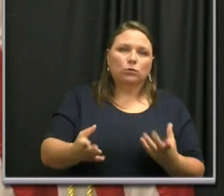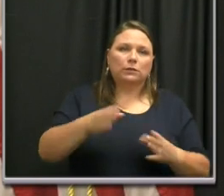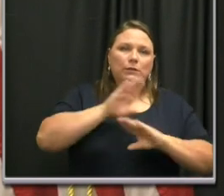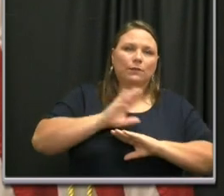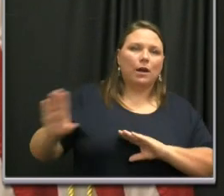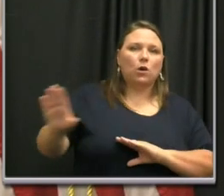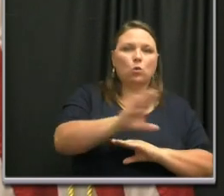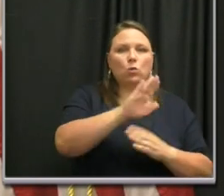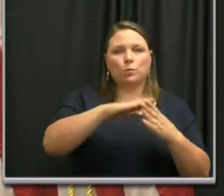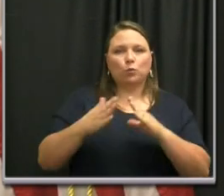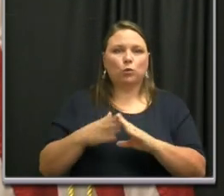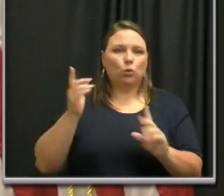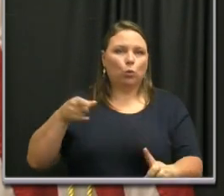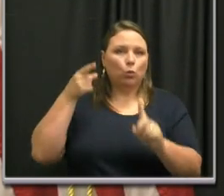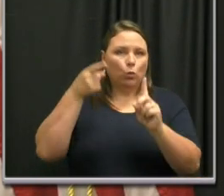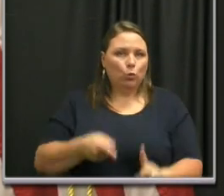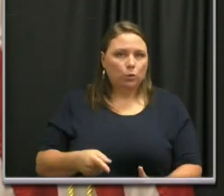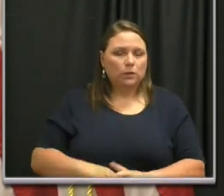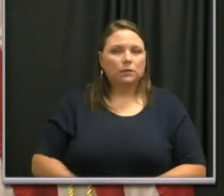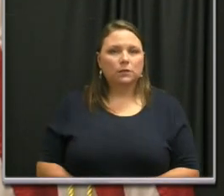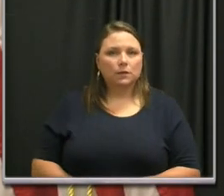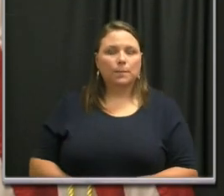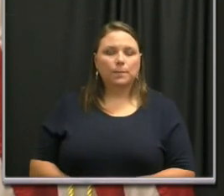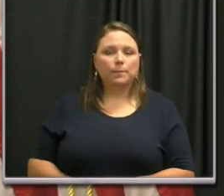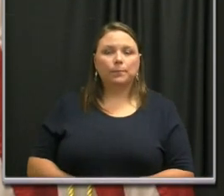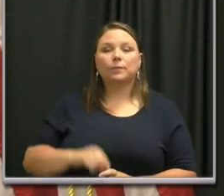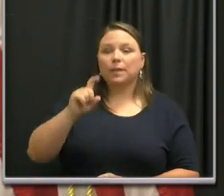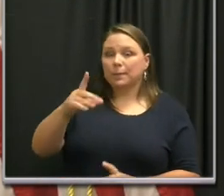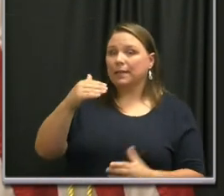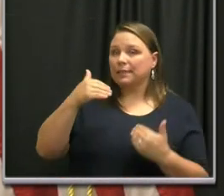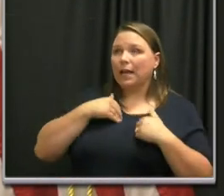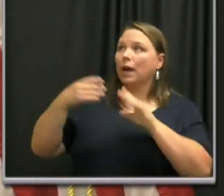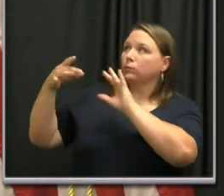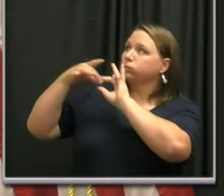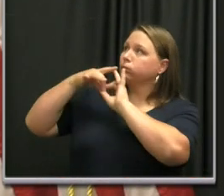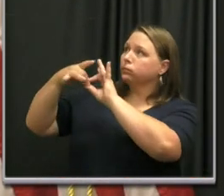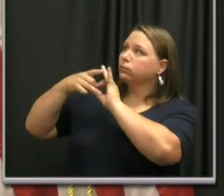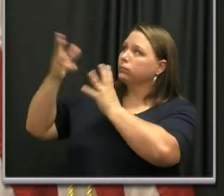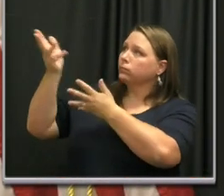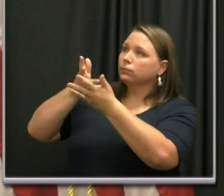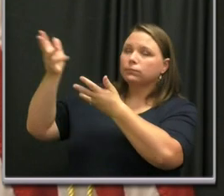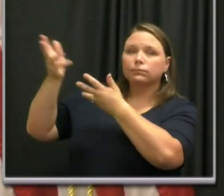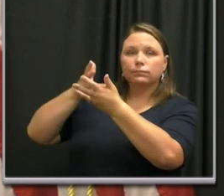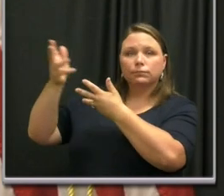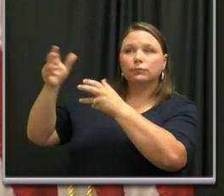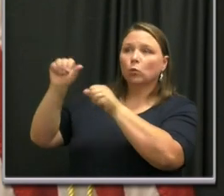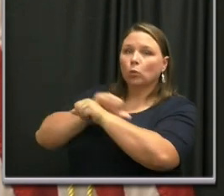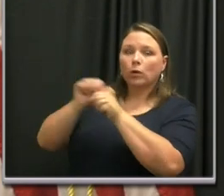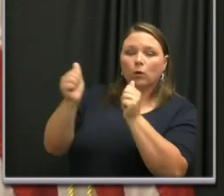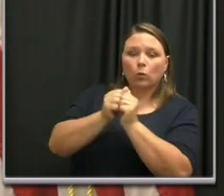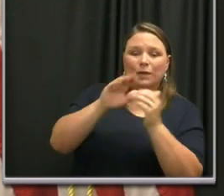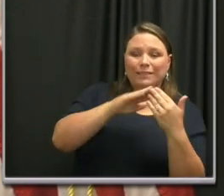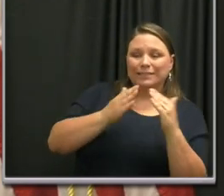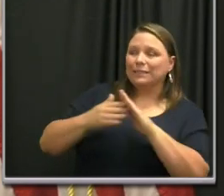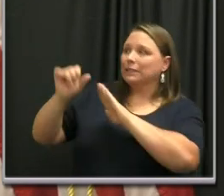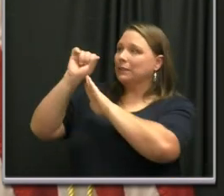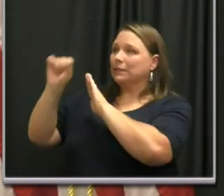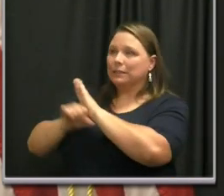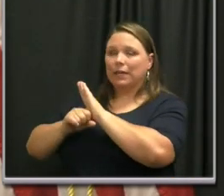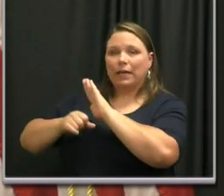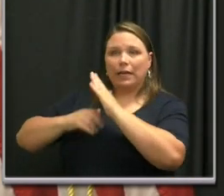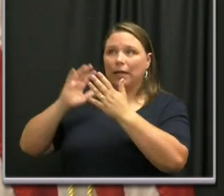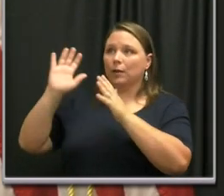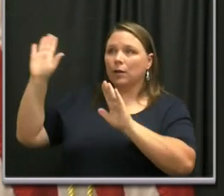goals. So there has to be a level of coordination and insight and working between the two